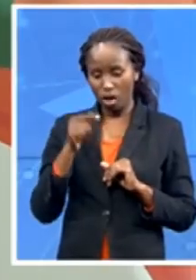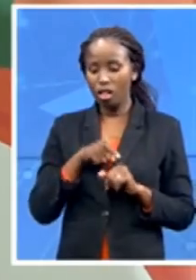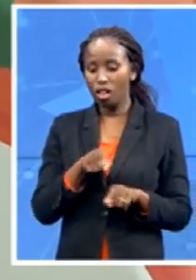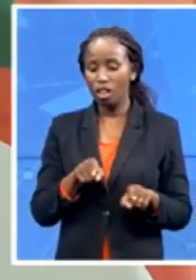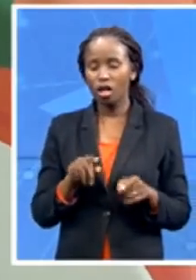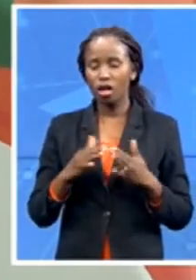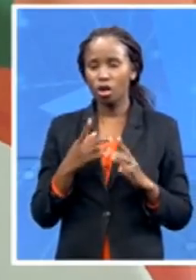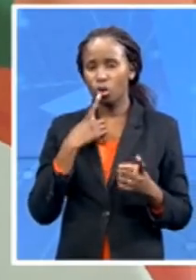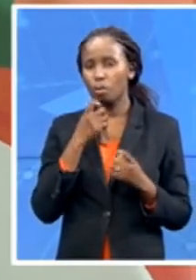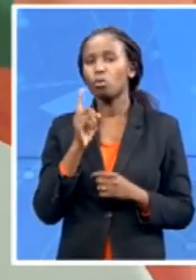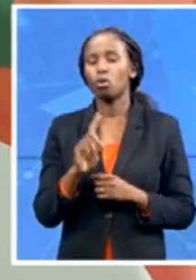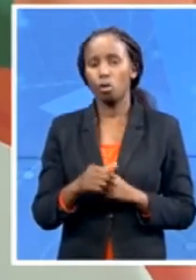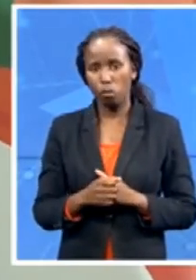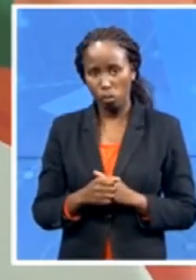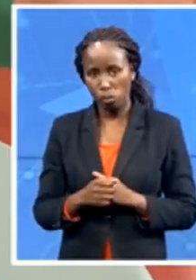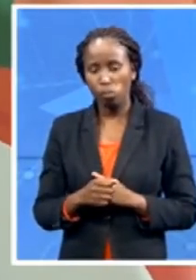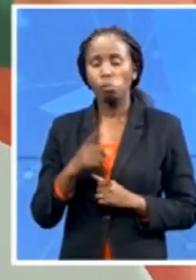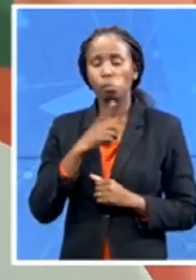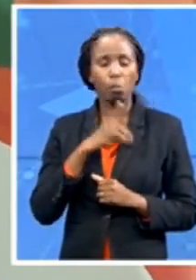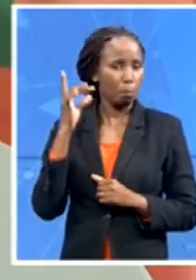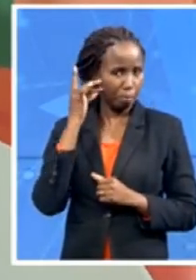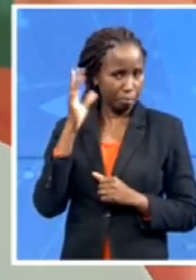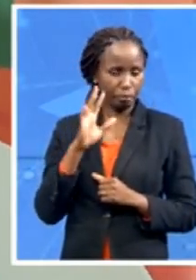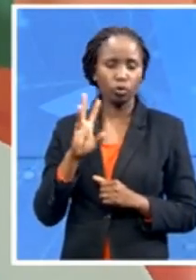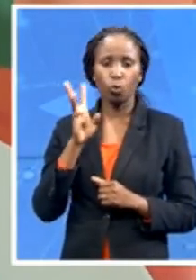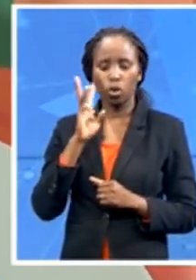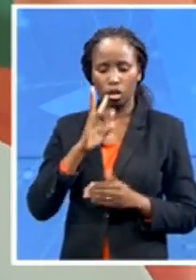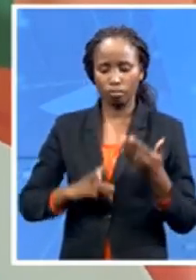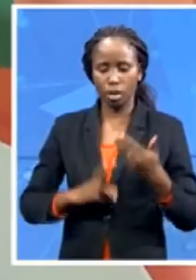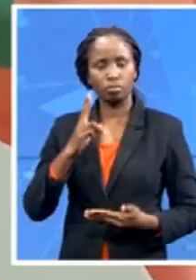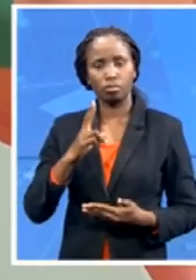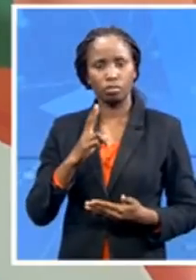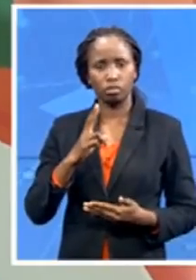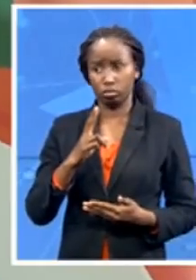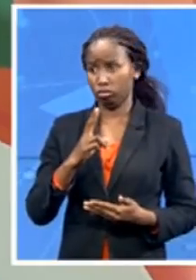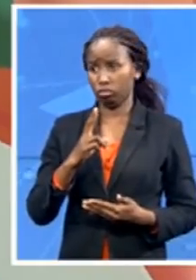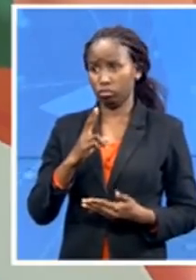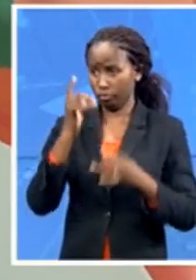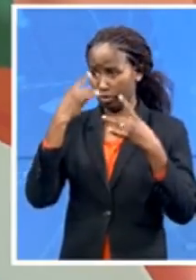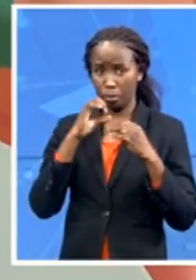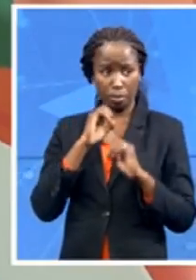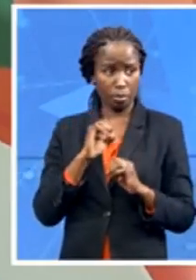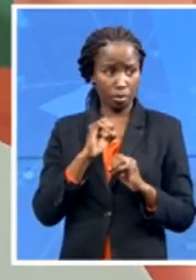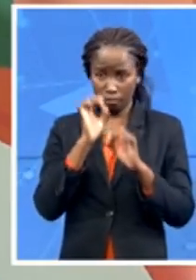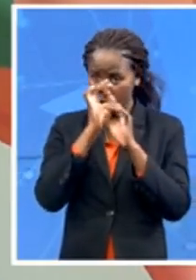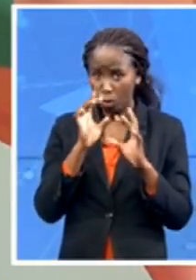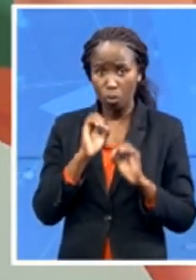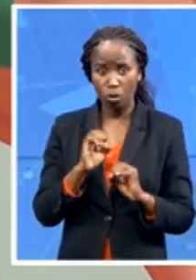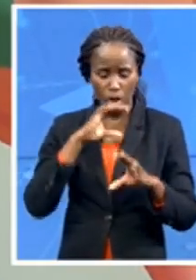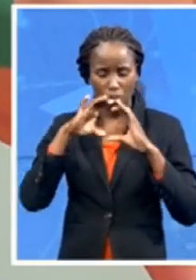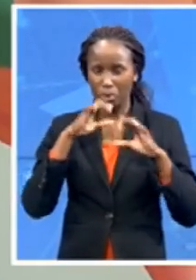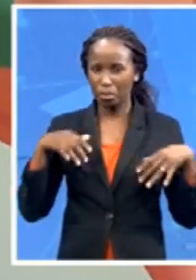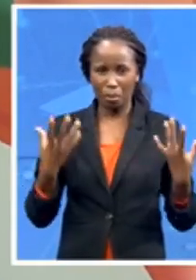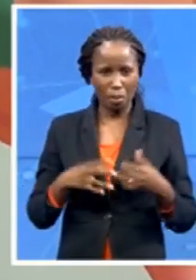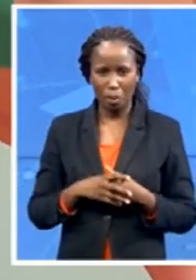notice, no explanation, and no indication of when it will be turned on?